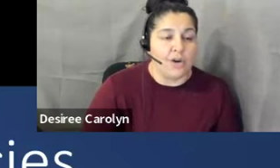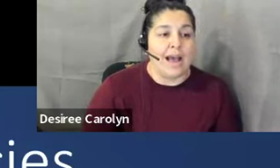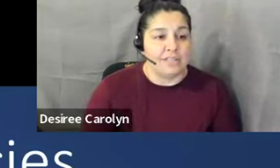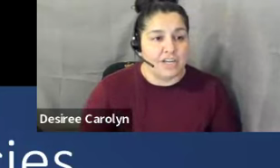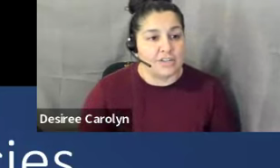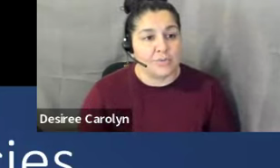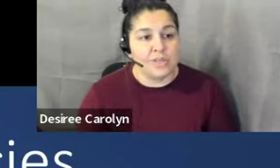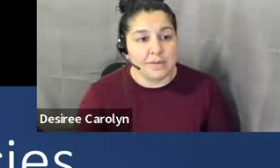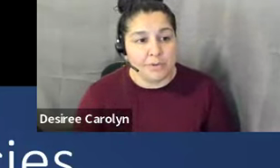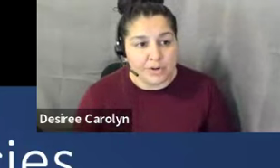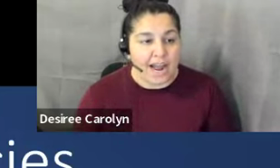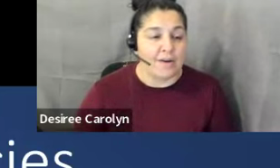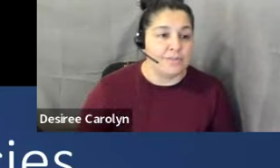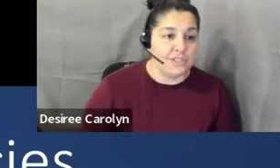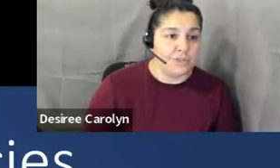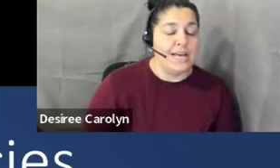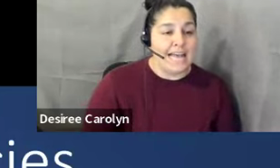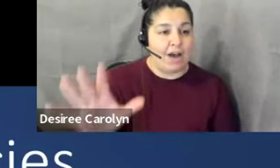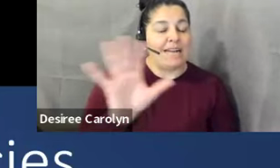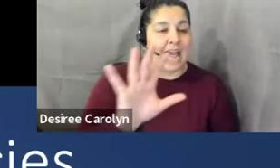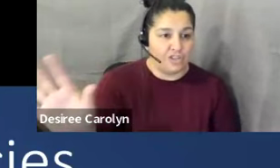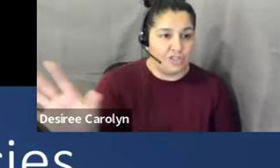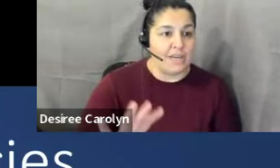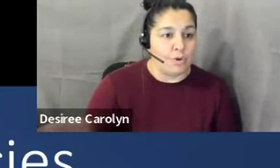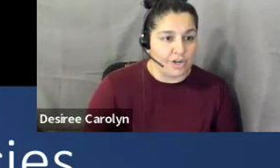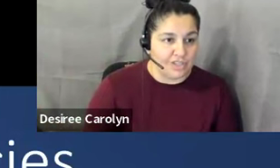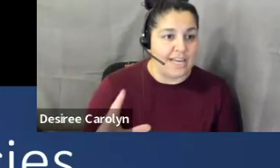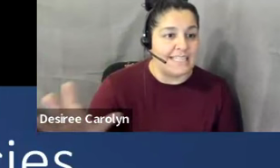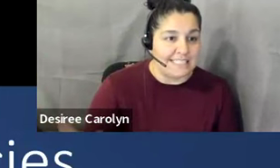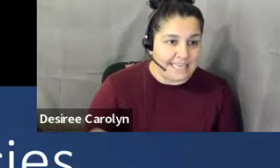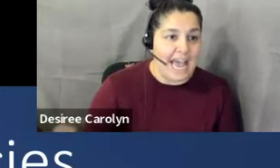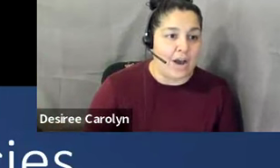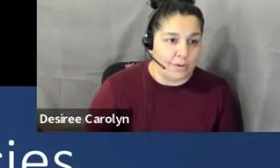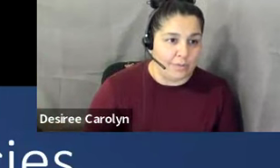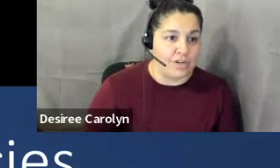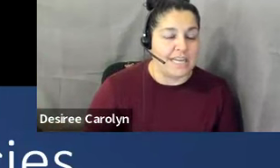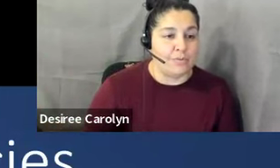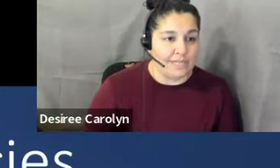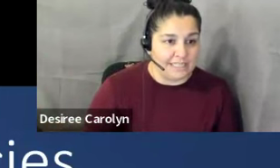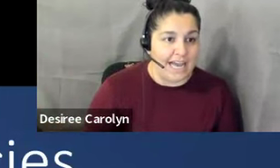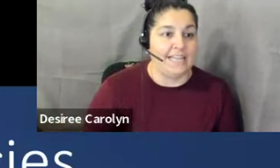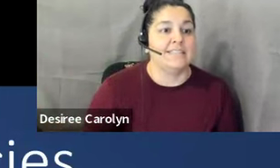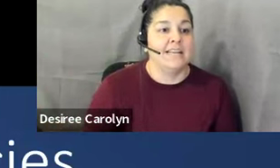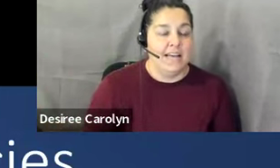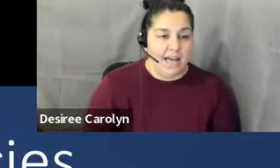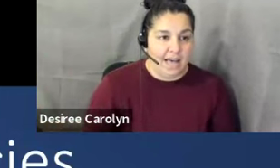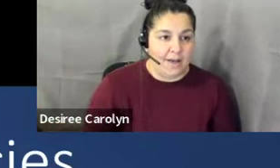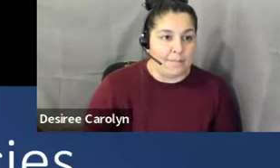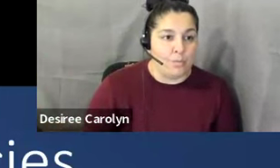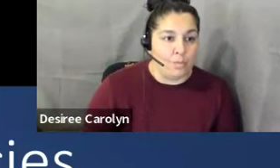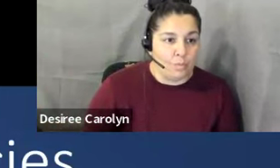to, you know, how to talk through the computer, how it actually works so they can see how it works and realize,